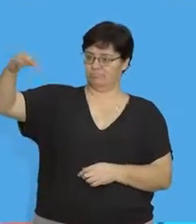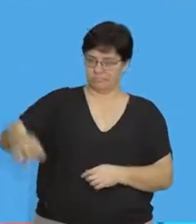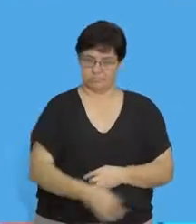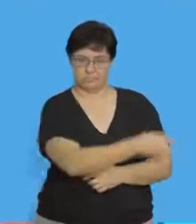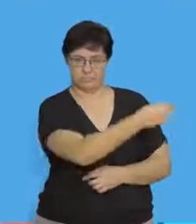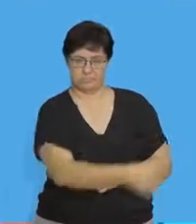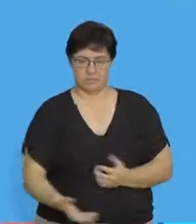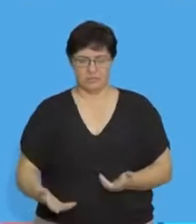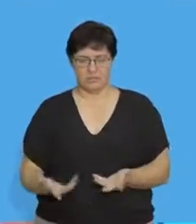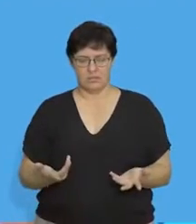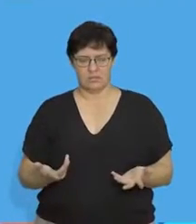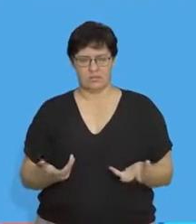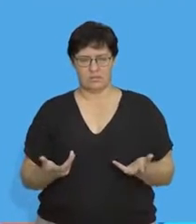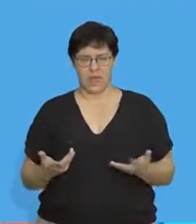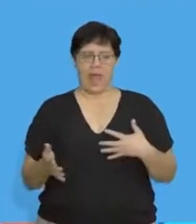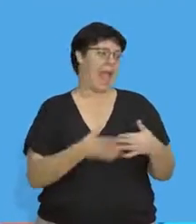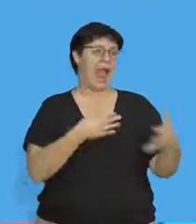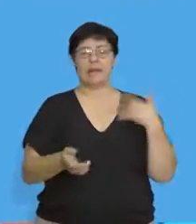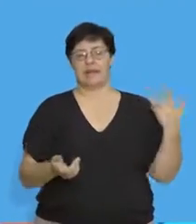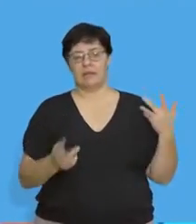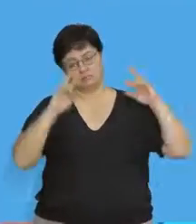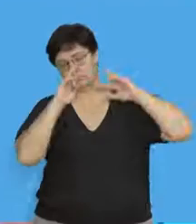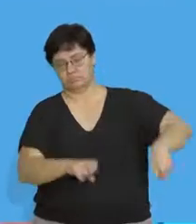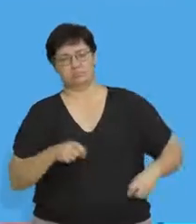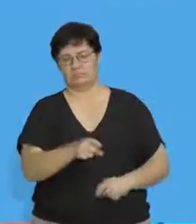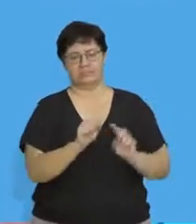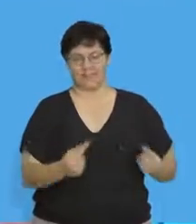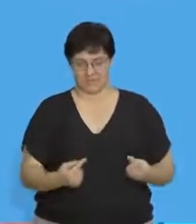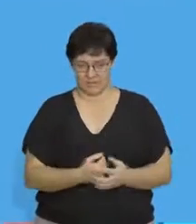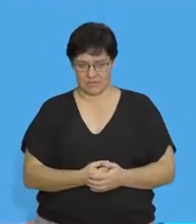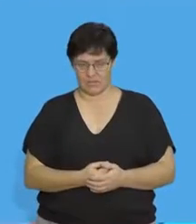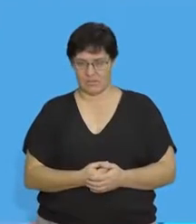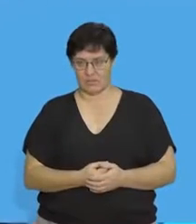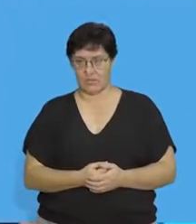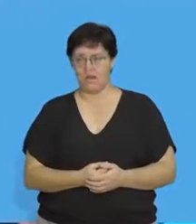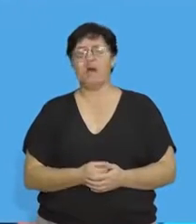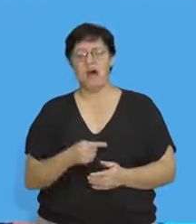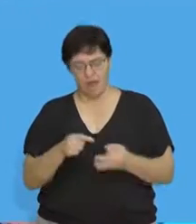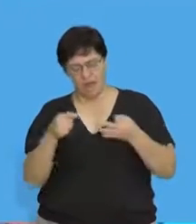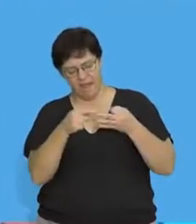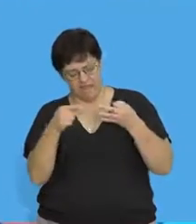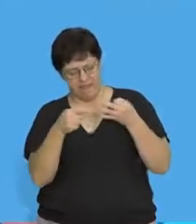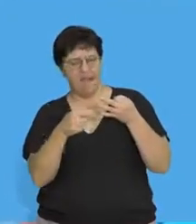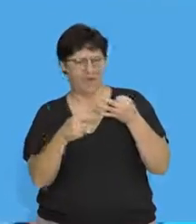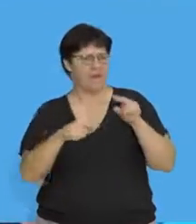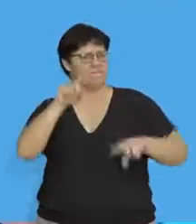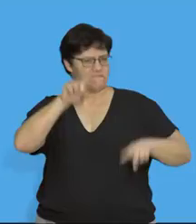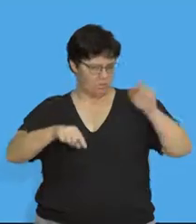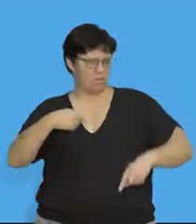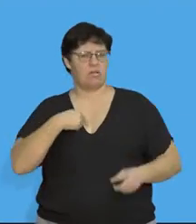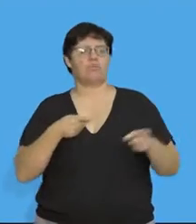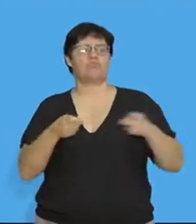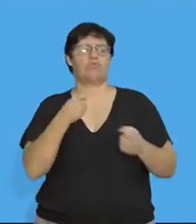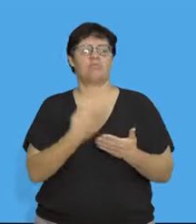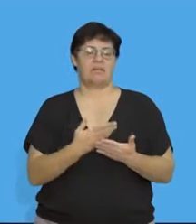just any old how to investigate them. We recognize these are all variables that we could control. So they would